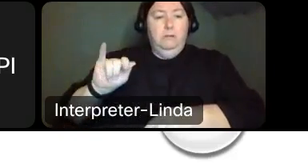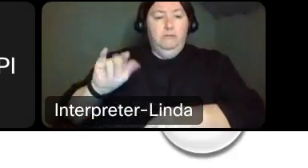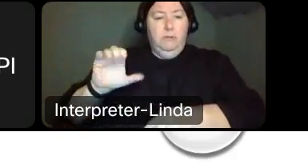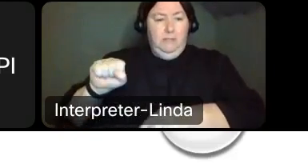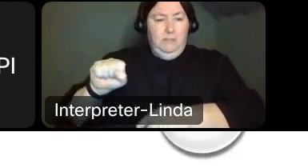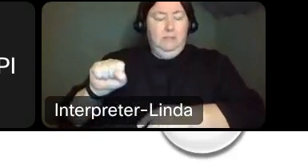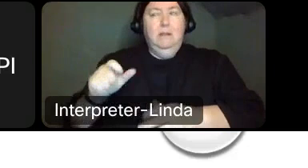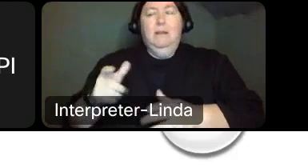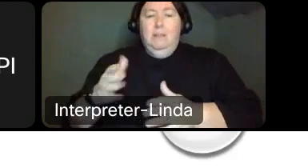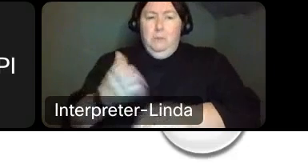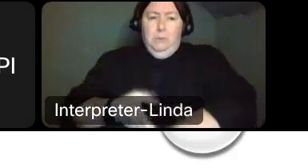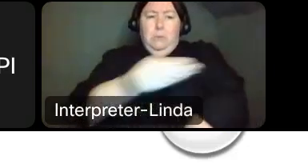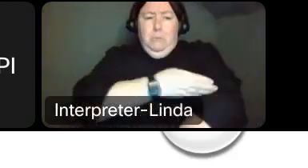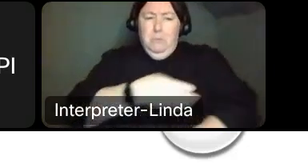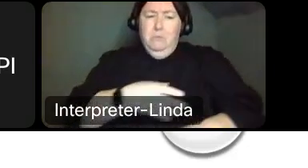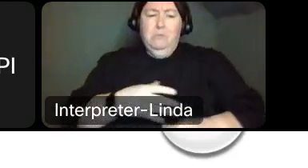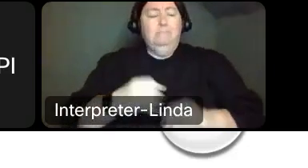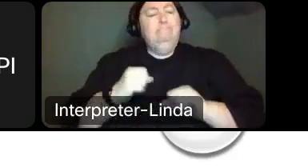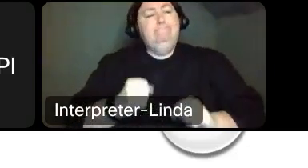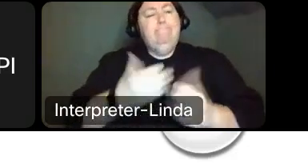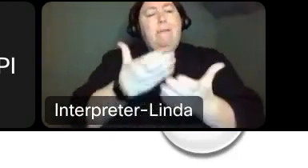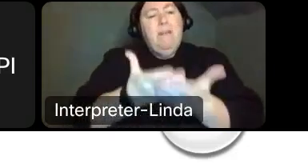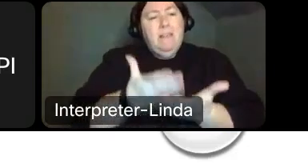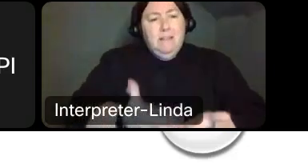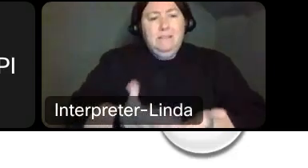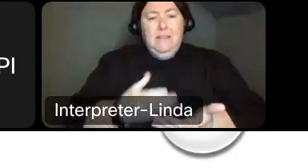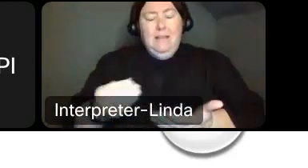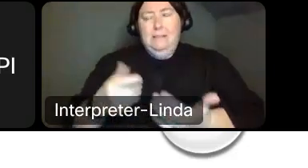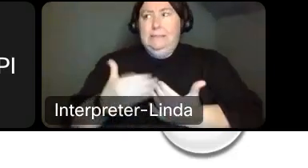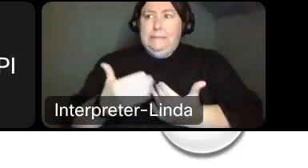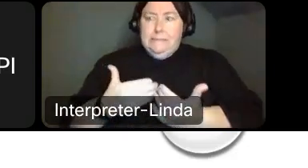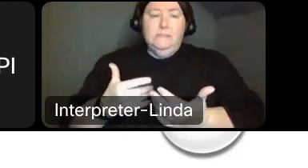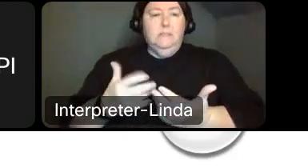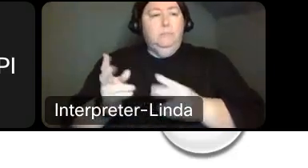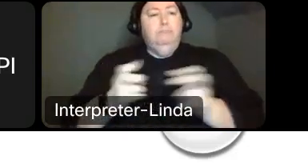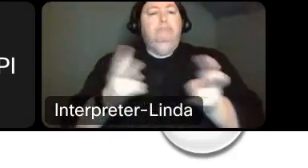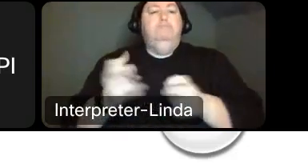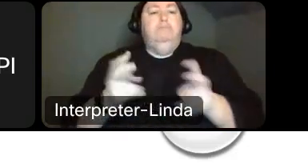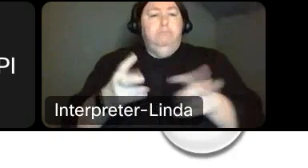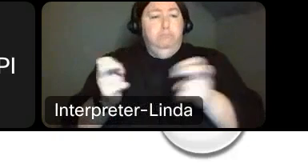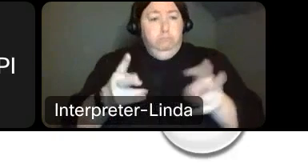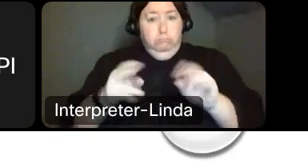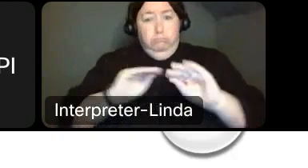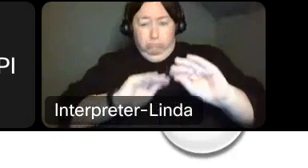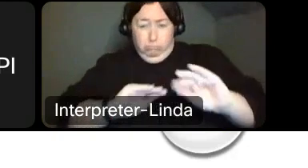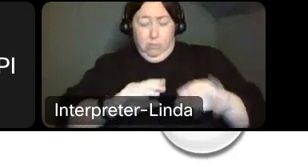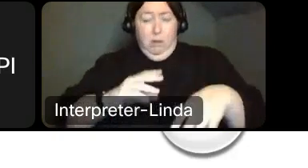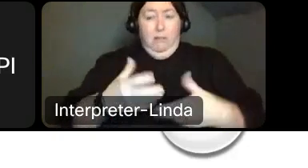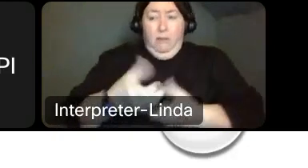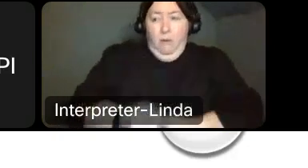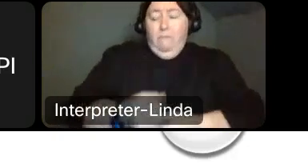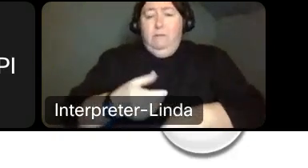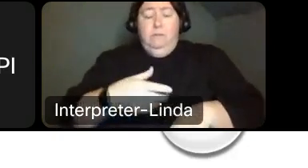validity, both the robustness, and I think also the ease to which these data can be collected, and the confidence in the quality and